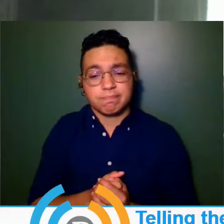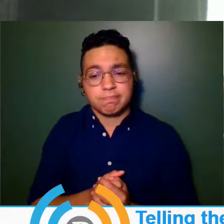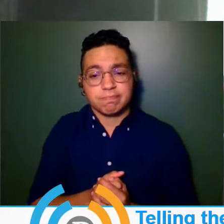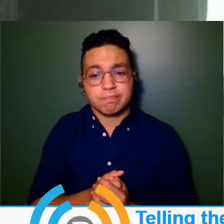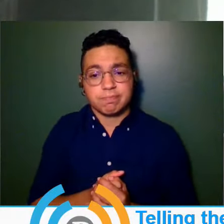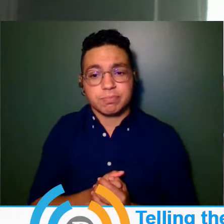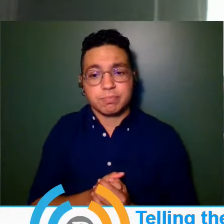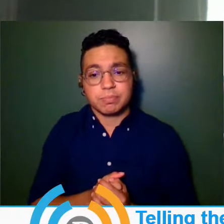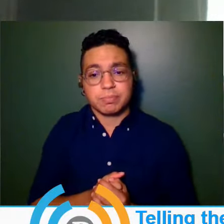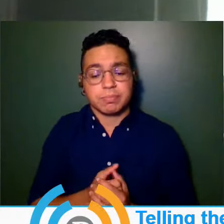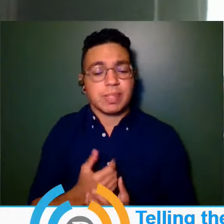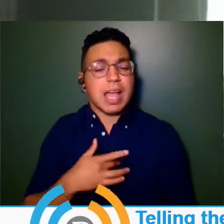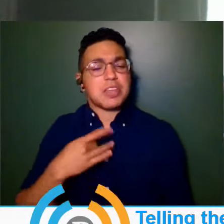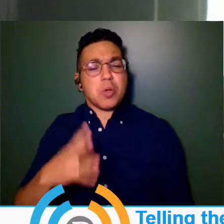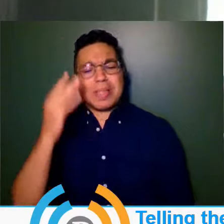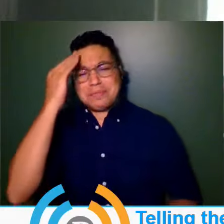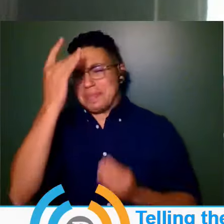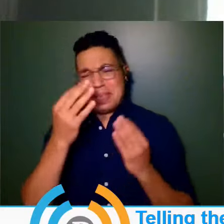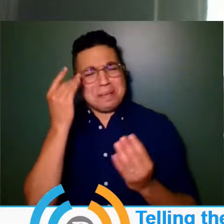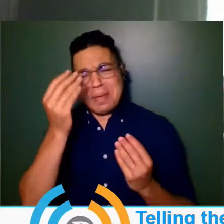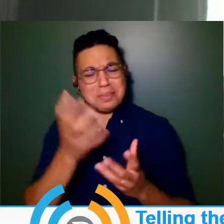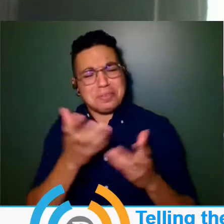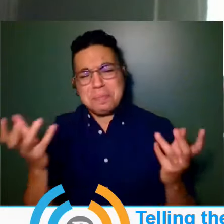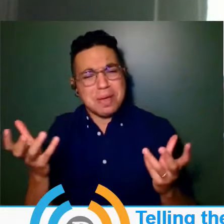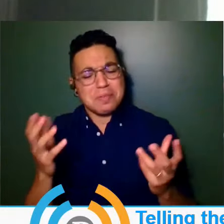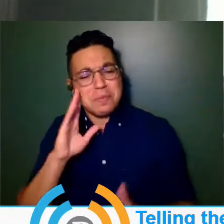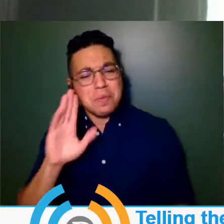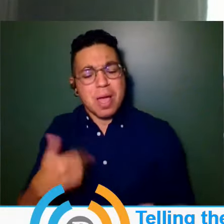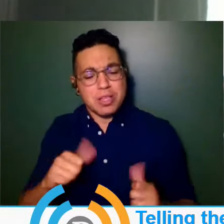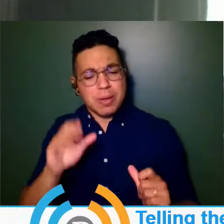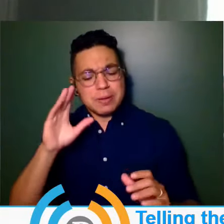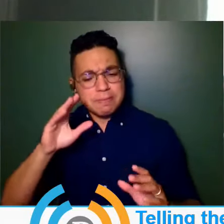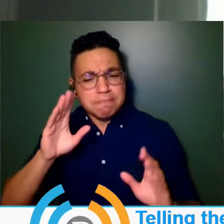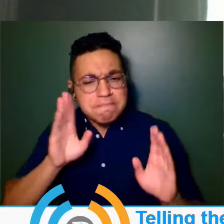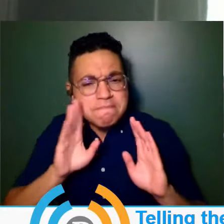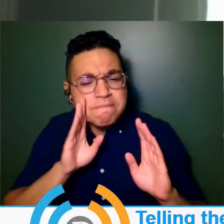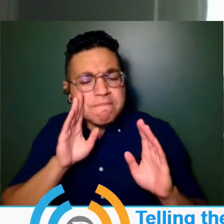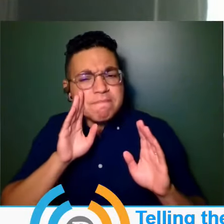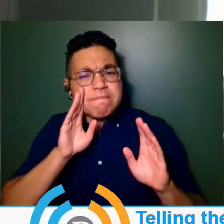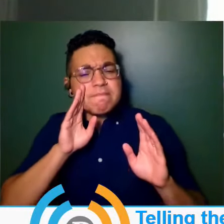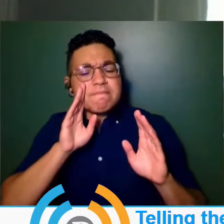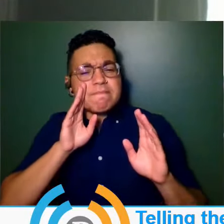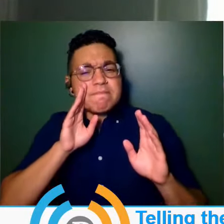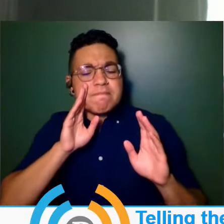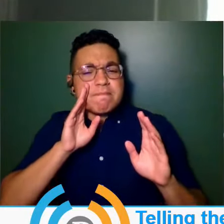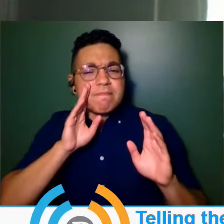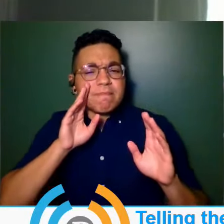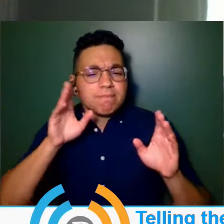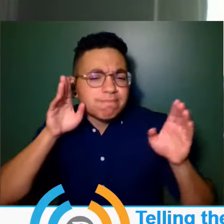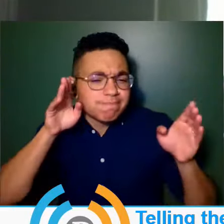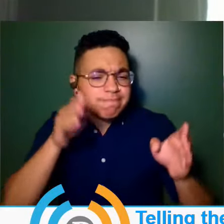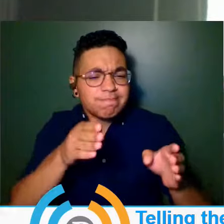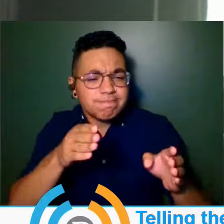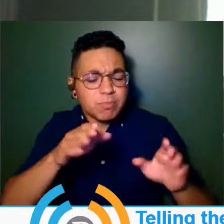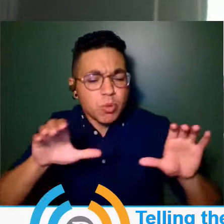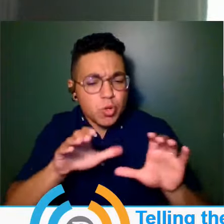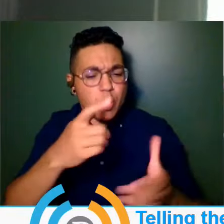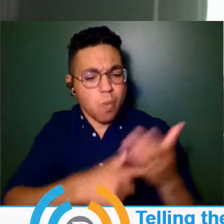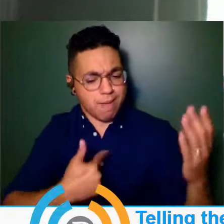I don't like to think about that too much. I try to keep my focus on just doing what I